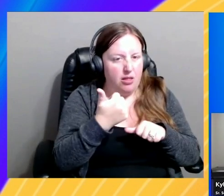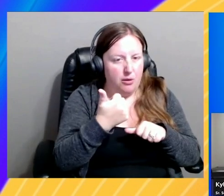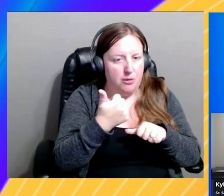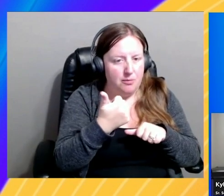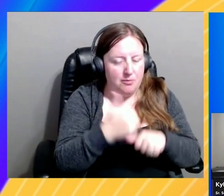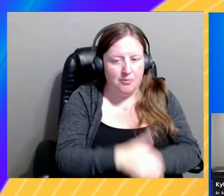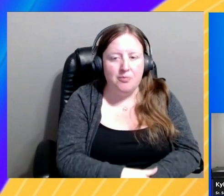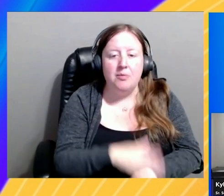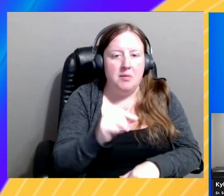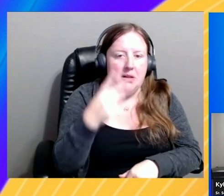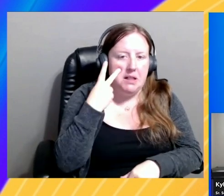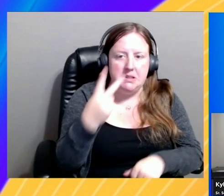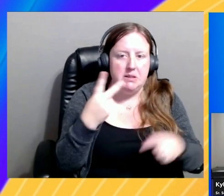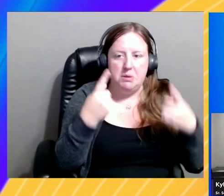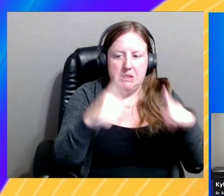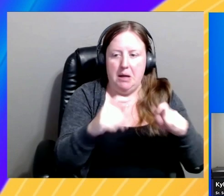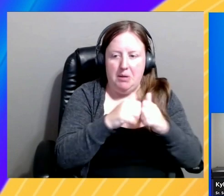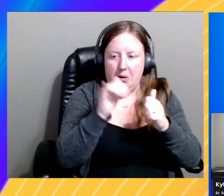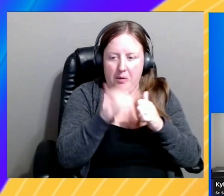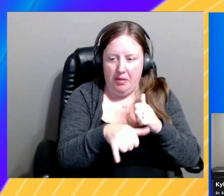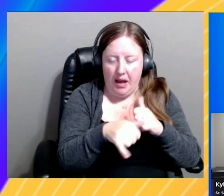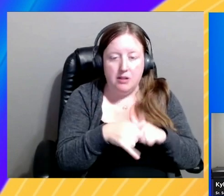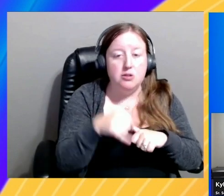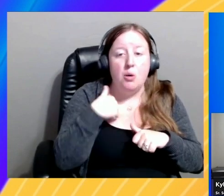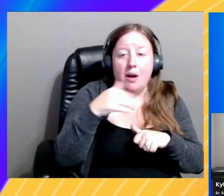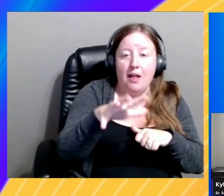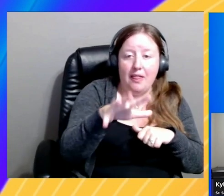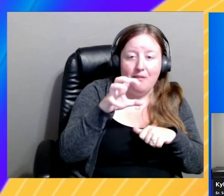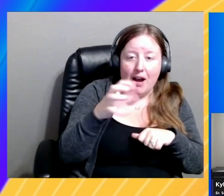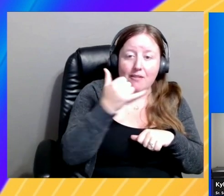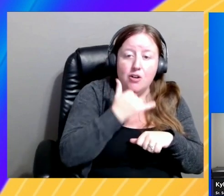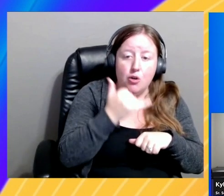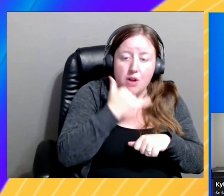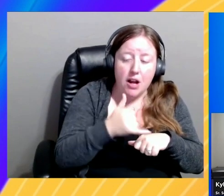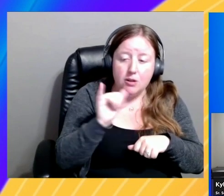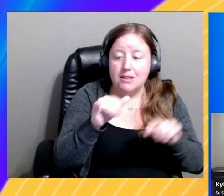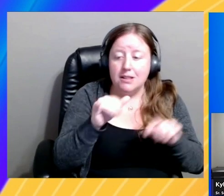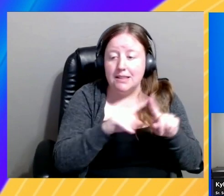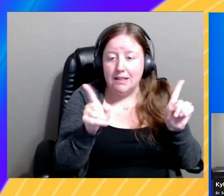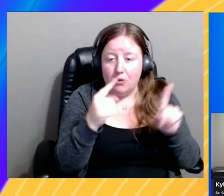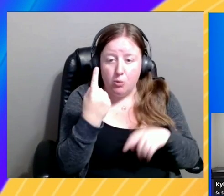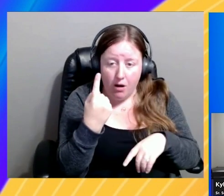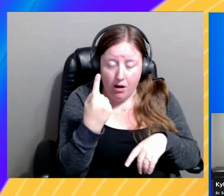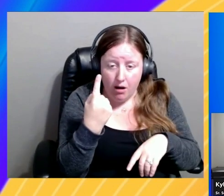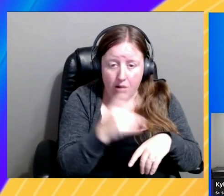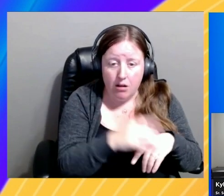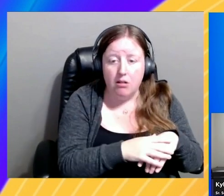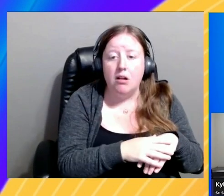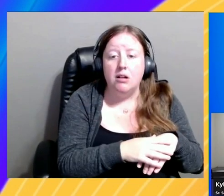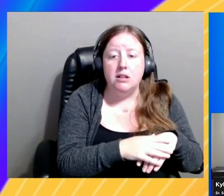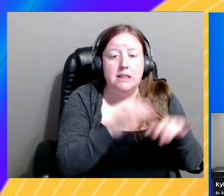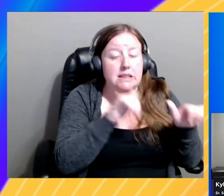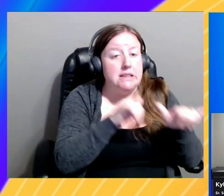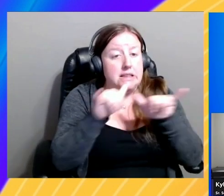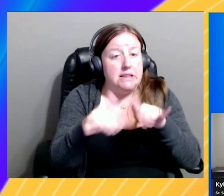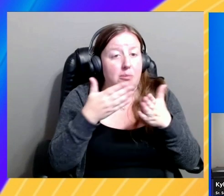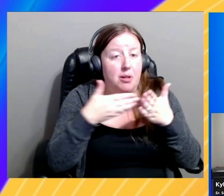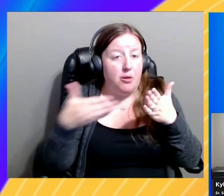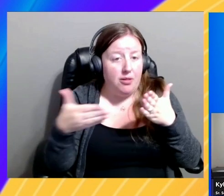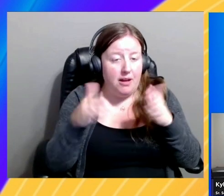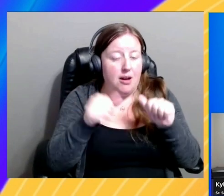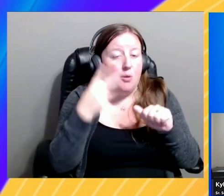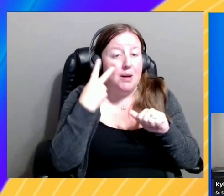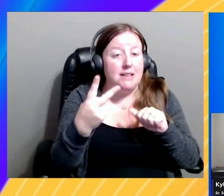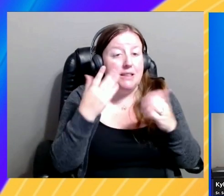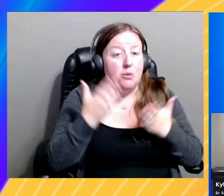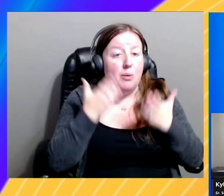what's going on here. So these 500 errors, this would be a different one. Similar thing, and we can see a recommendation.